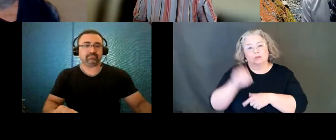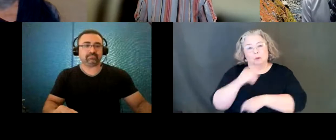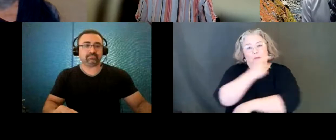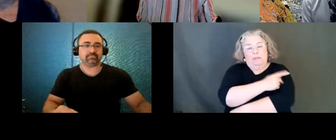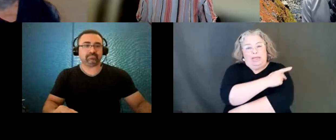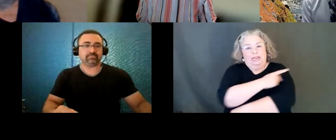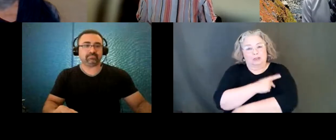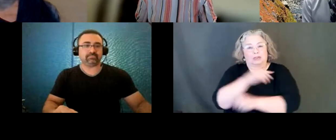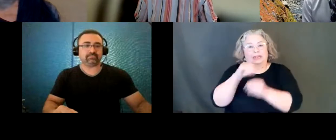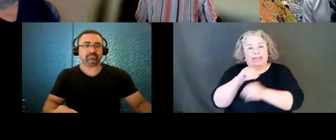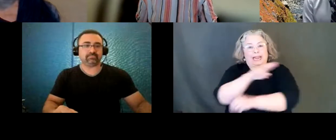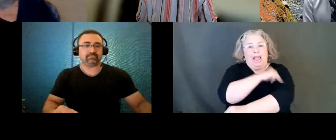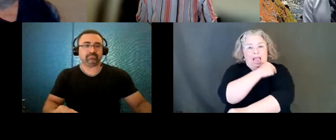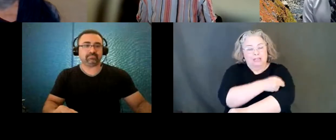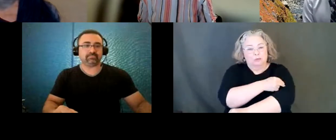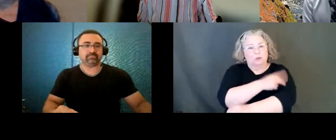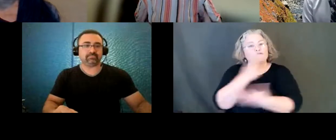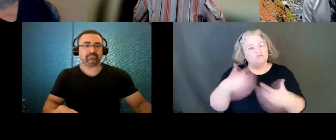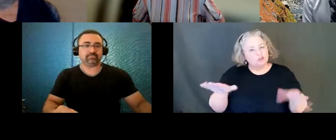in the hospital are fully vaccinated.